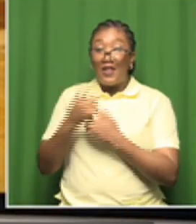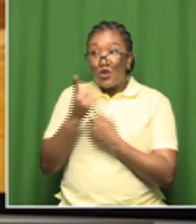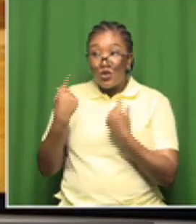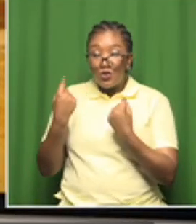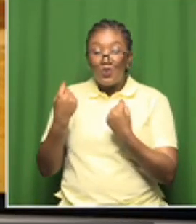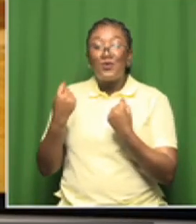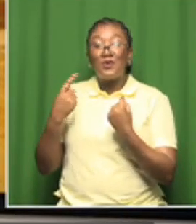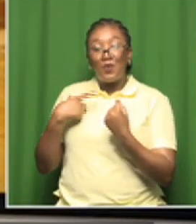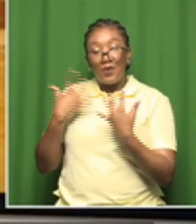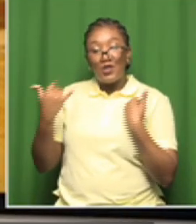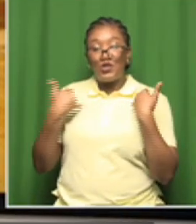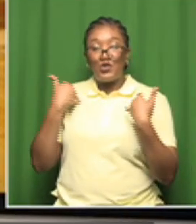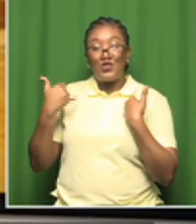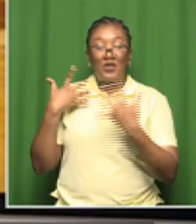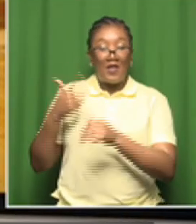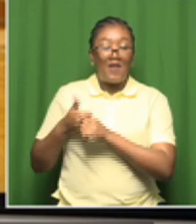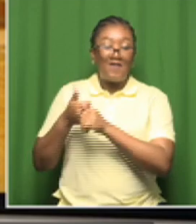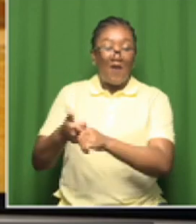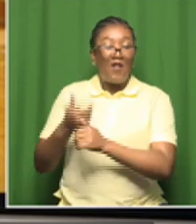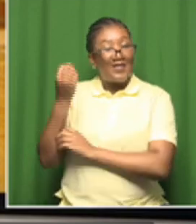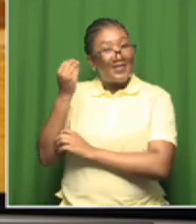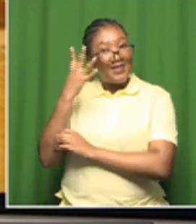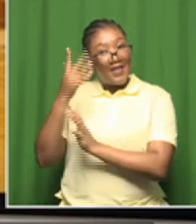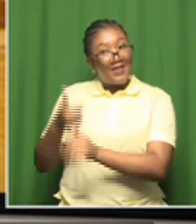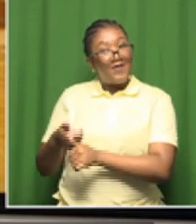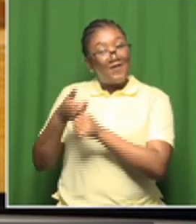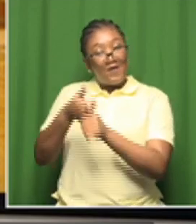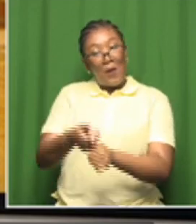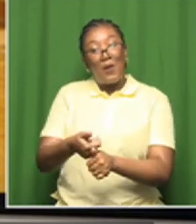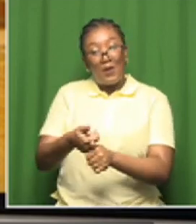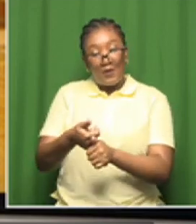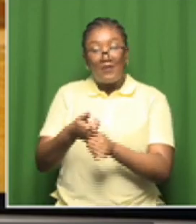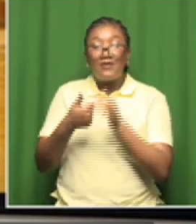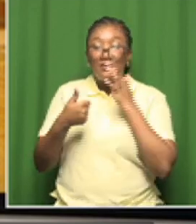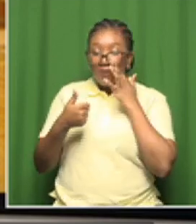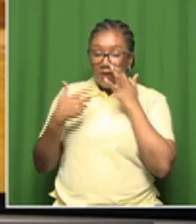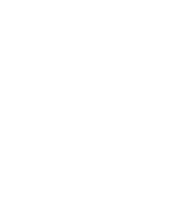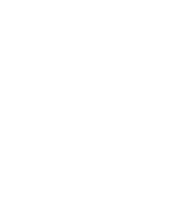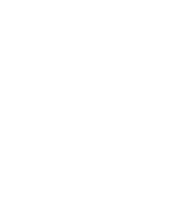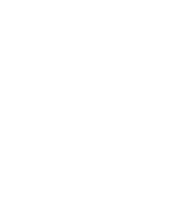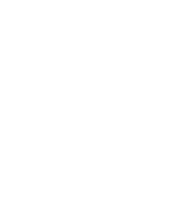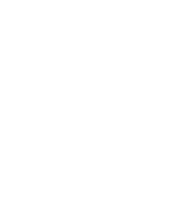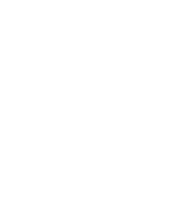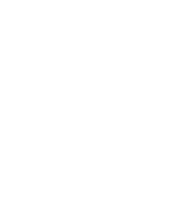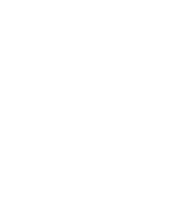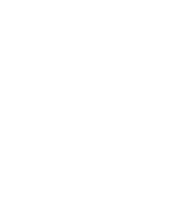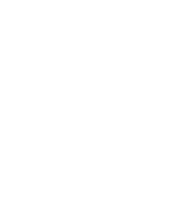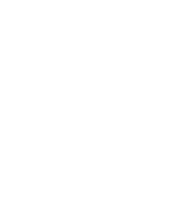we enjoy watching it, and we'll continue to watch and follow the sun.